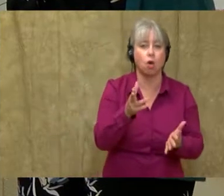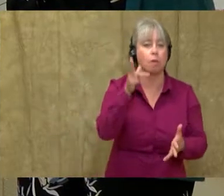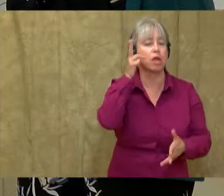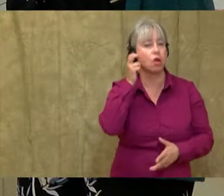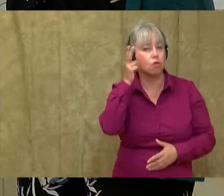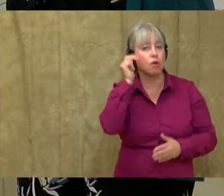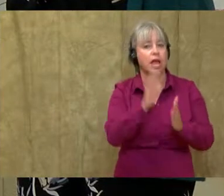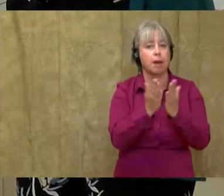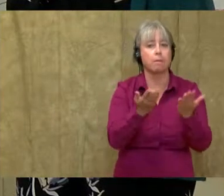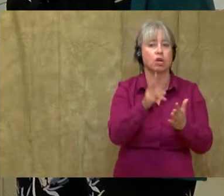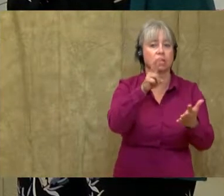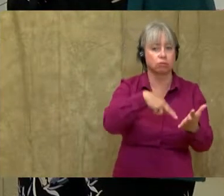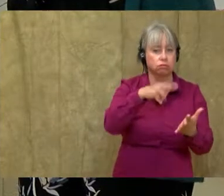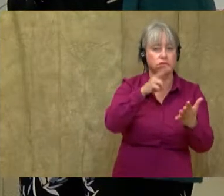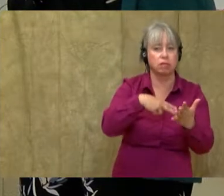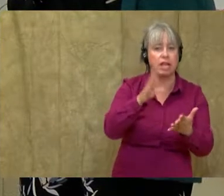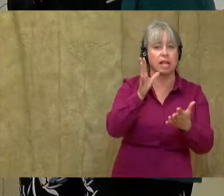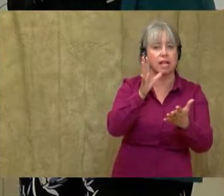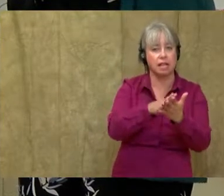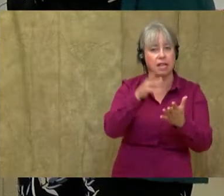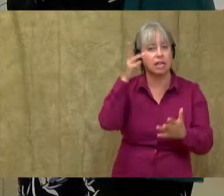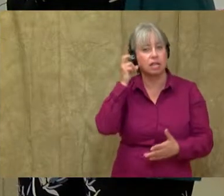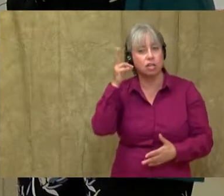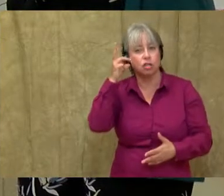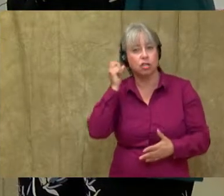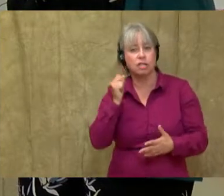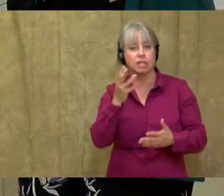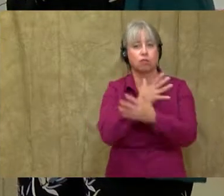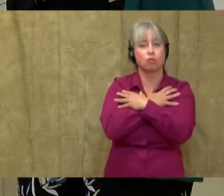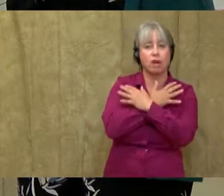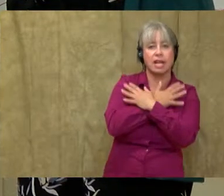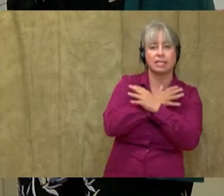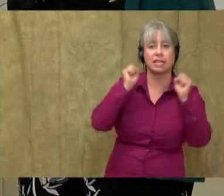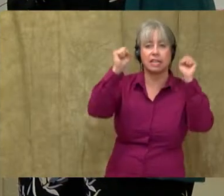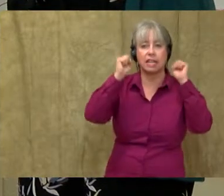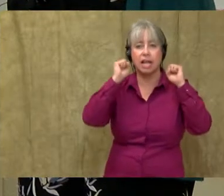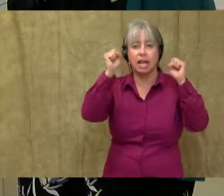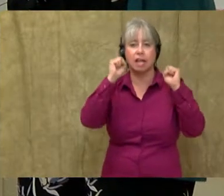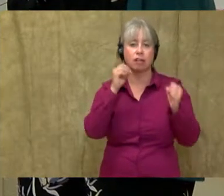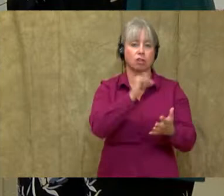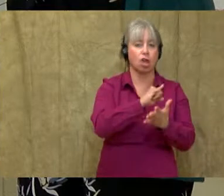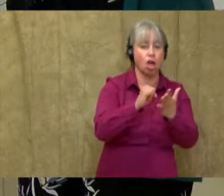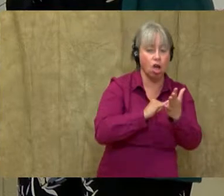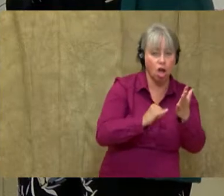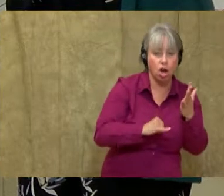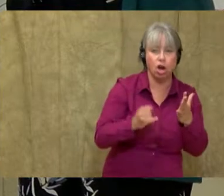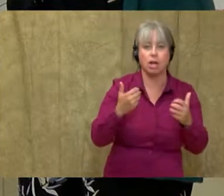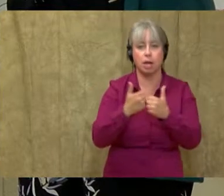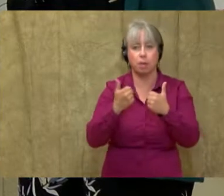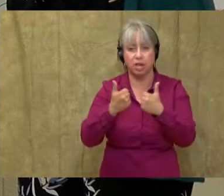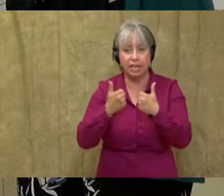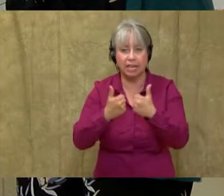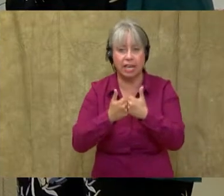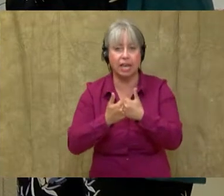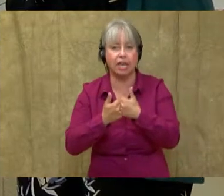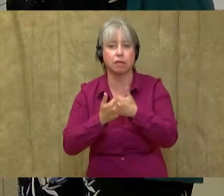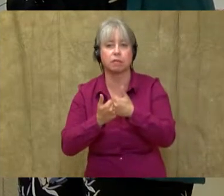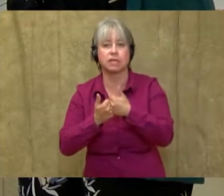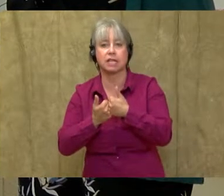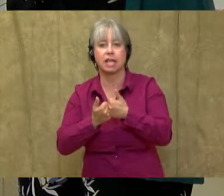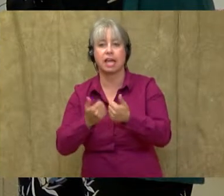and rested and exercised and made art and played games and learned new ways of being and were